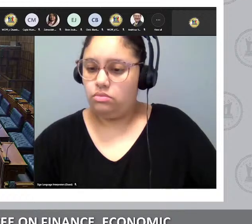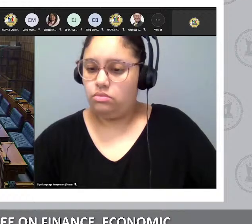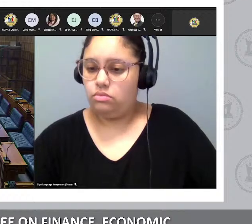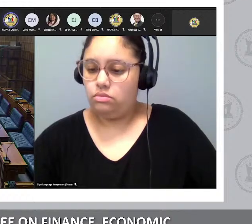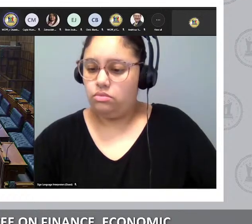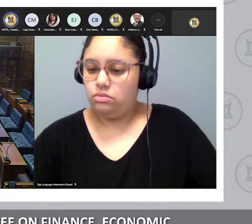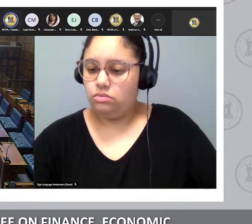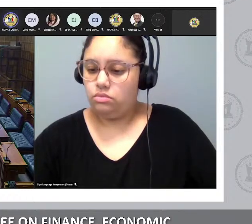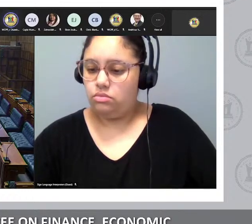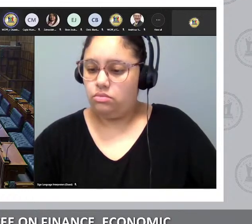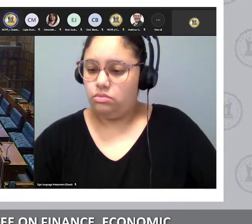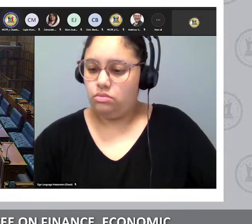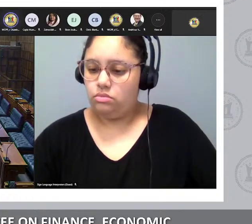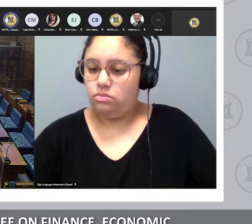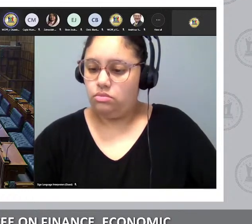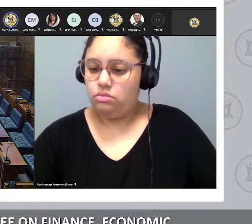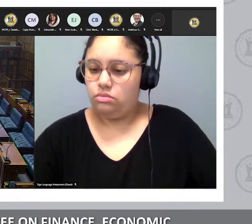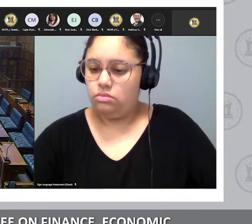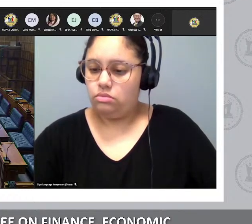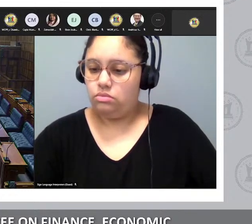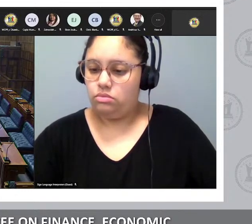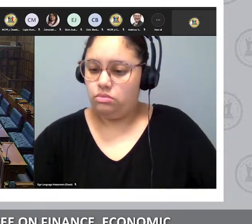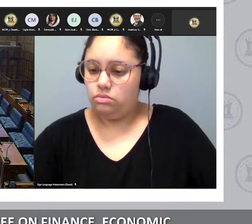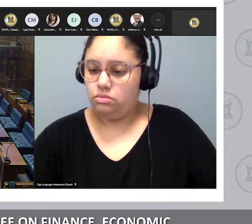you for sharing